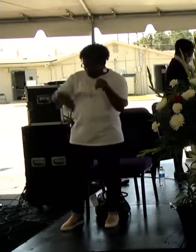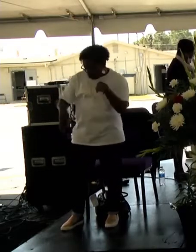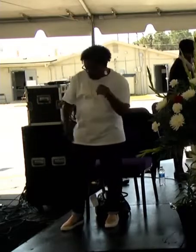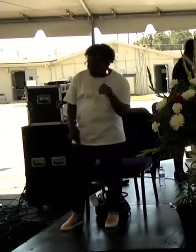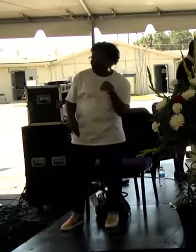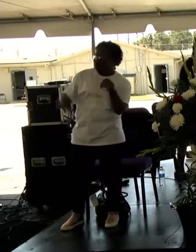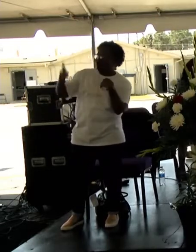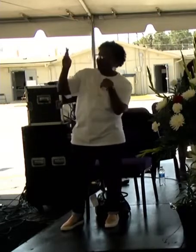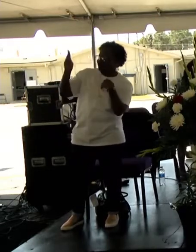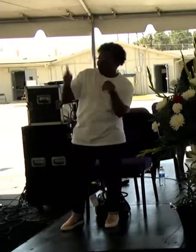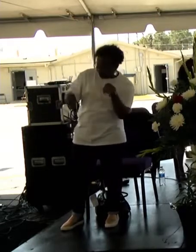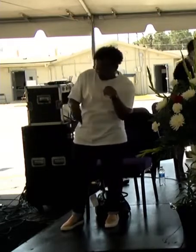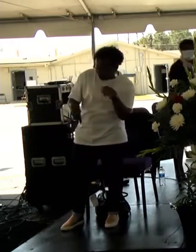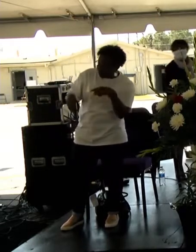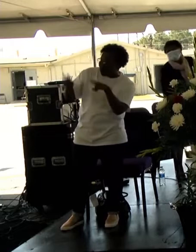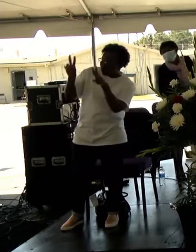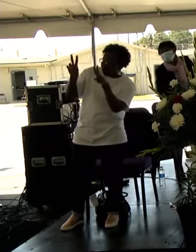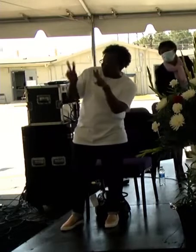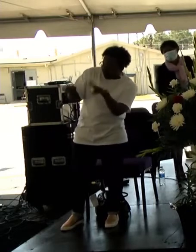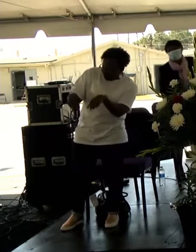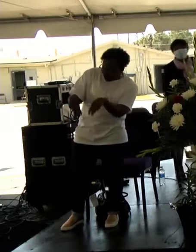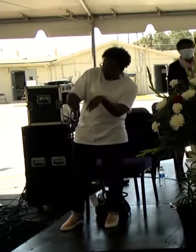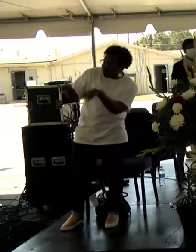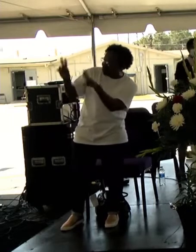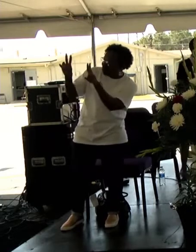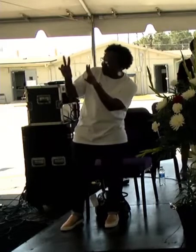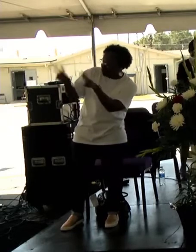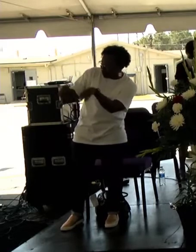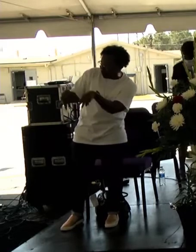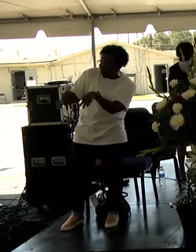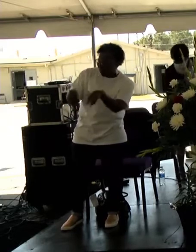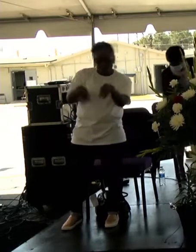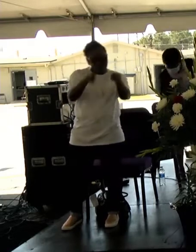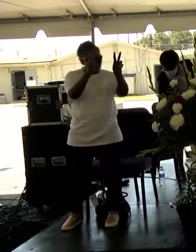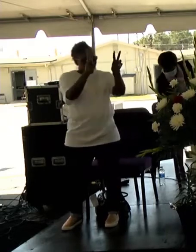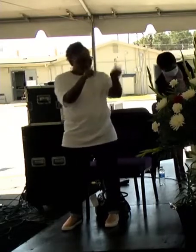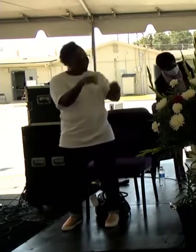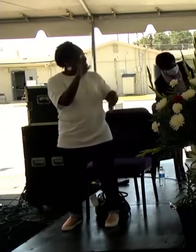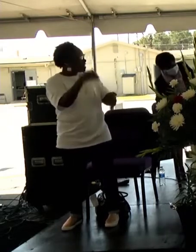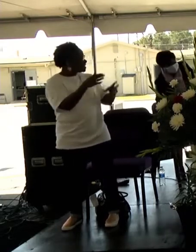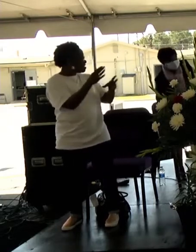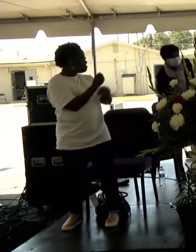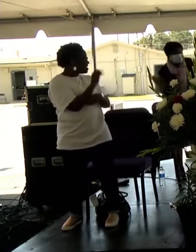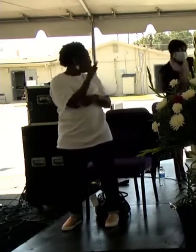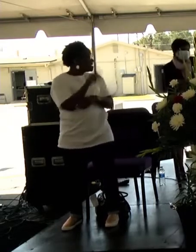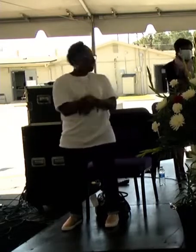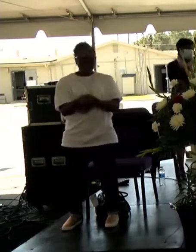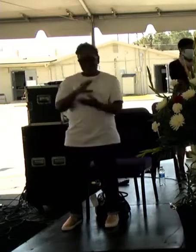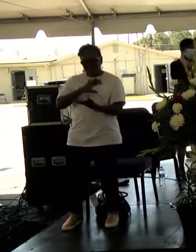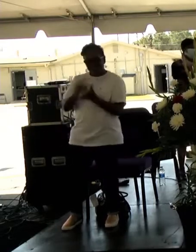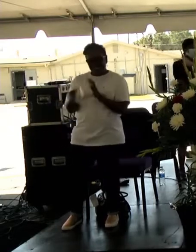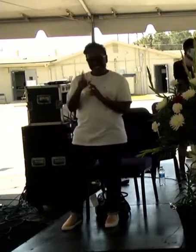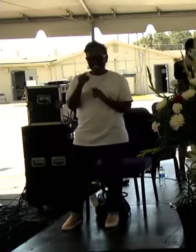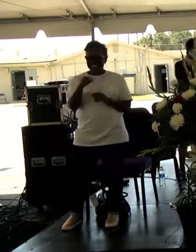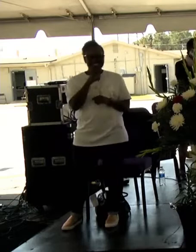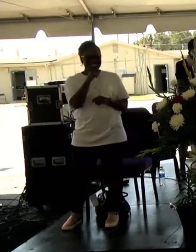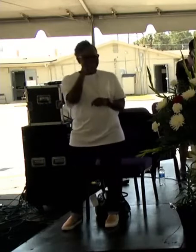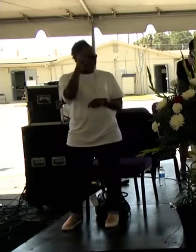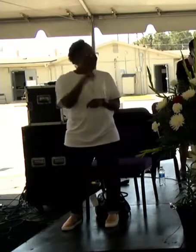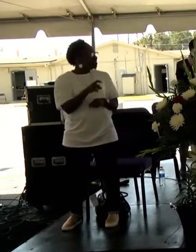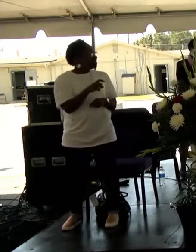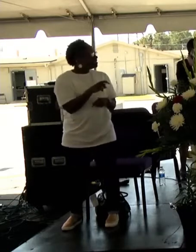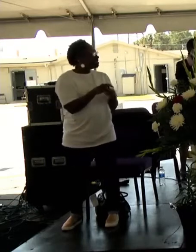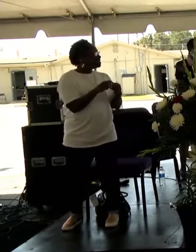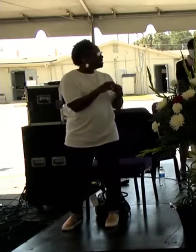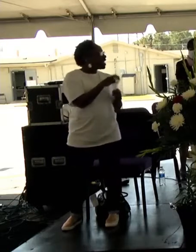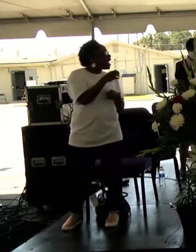head to foot. Look at him from head to foot. You ain't looking at nothing but a made up mess. That joker won't supposed to be here. I don't know what the day, what's the day?